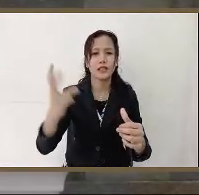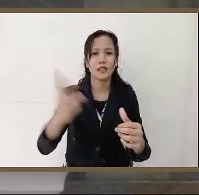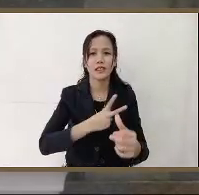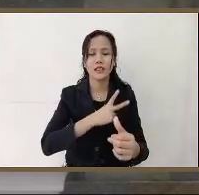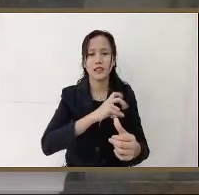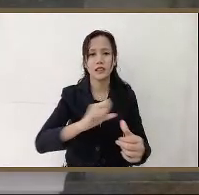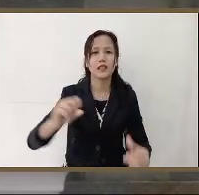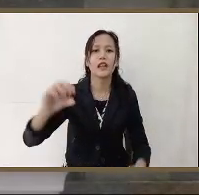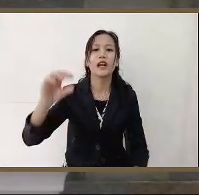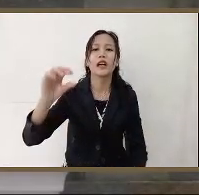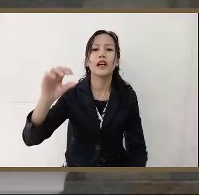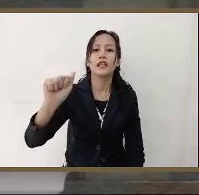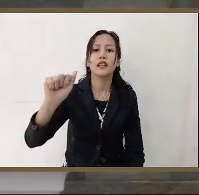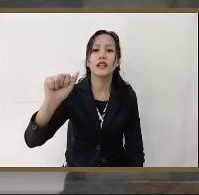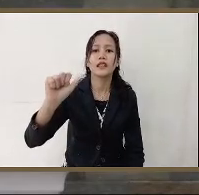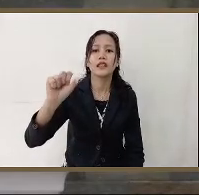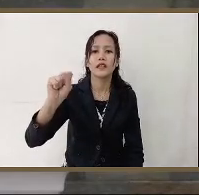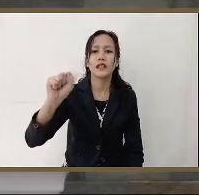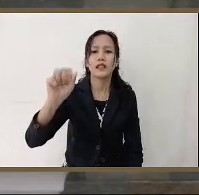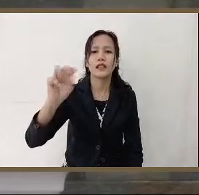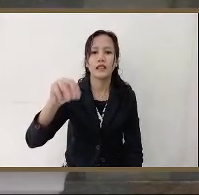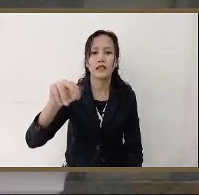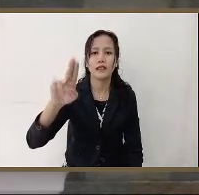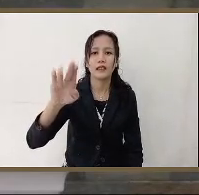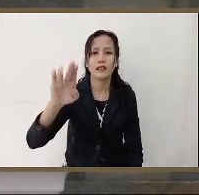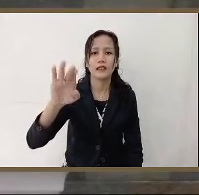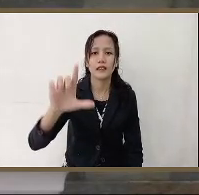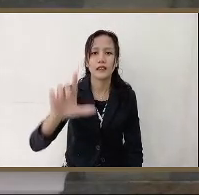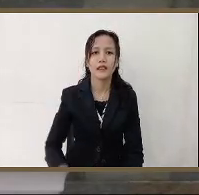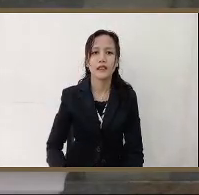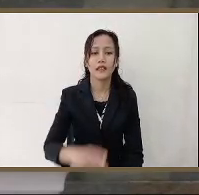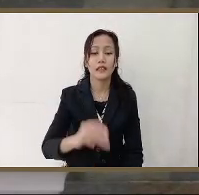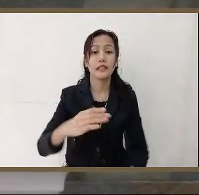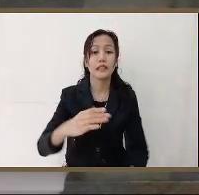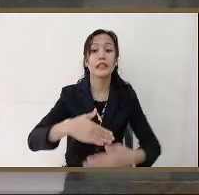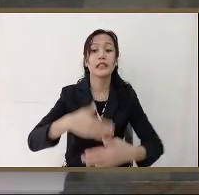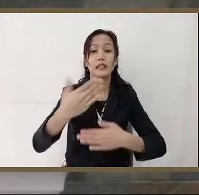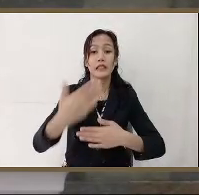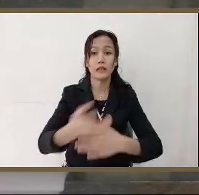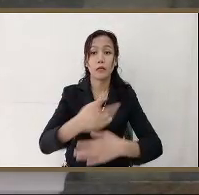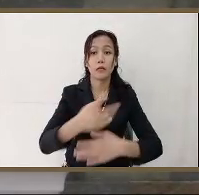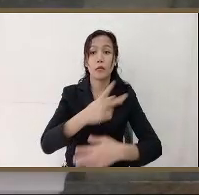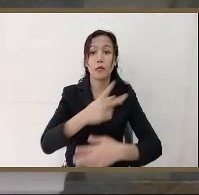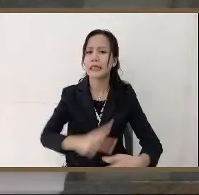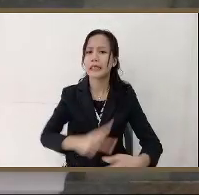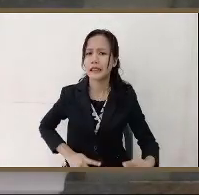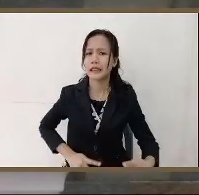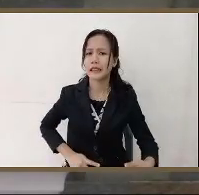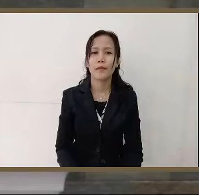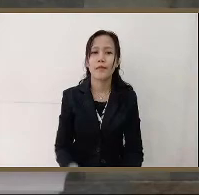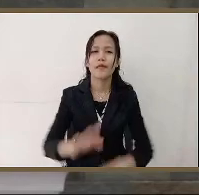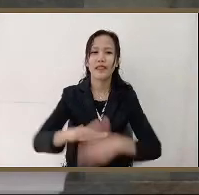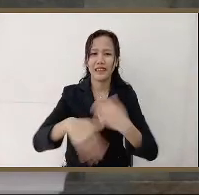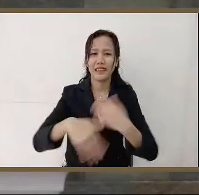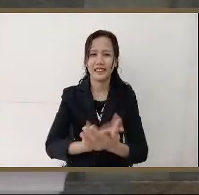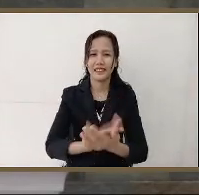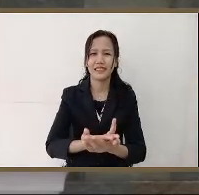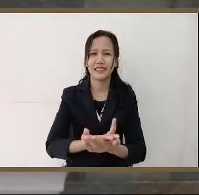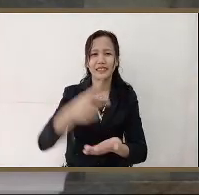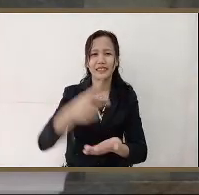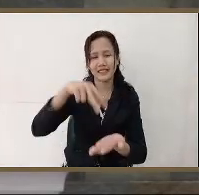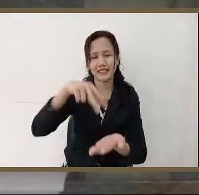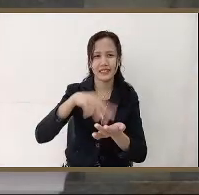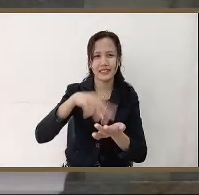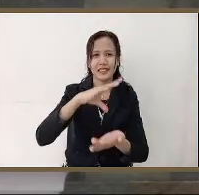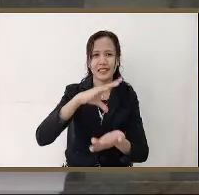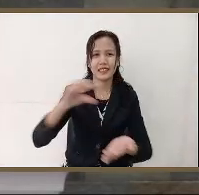Again, next week, pupunta na po tayo sa book of 1 Kings and the book of 2 Kings. Alright? Let's all stand up, please. At tayo